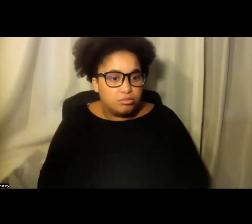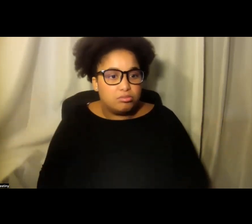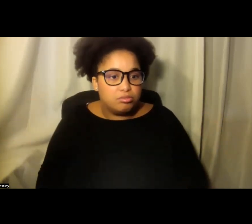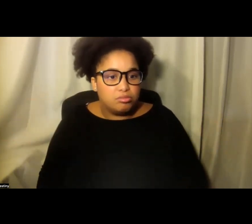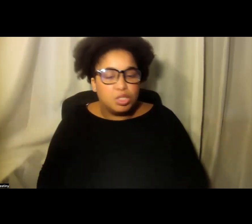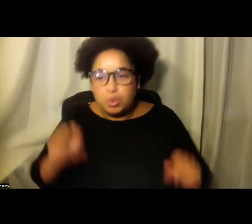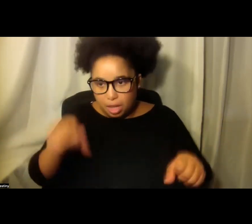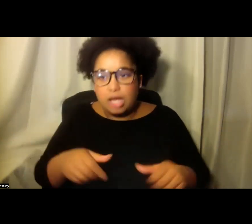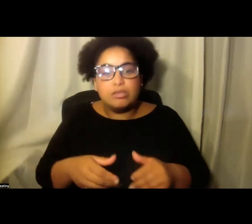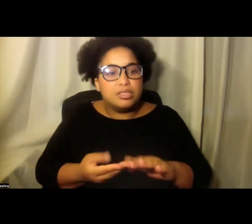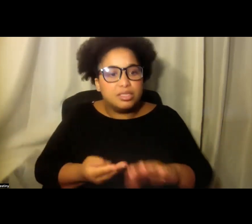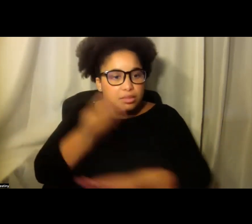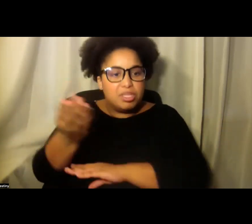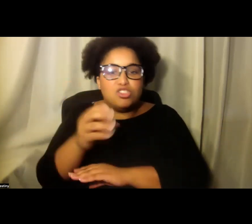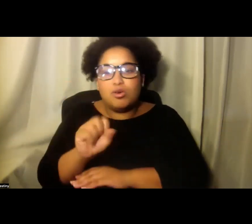your sub-application.